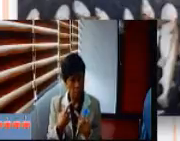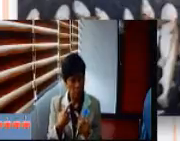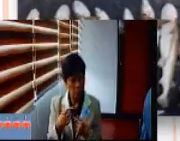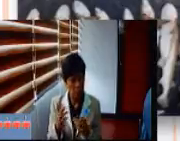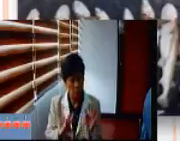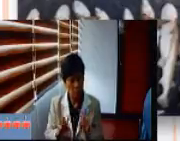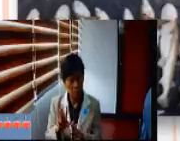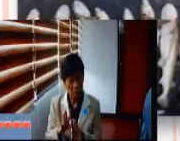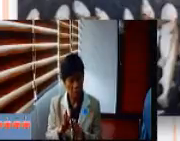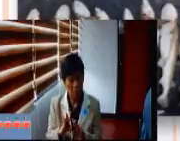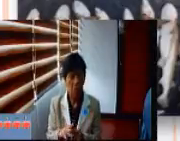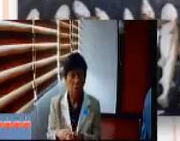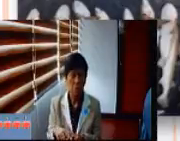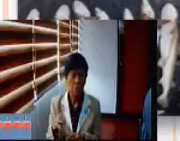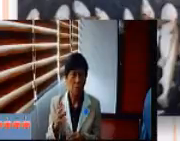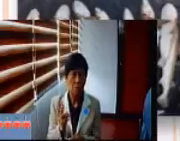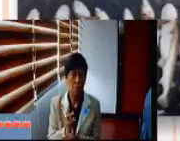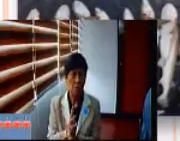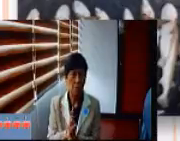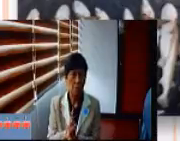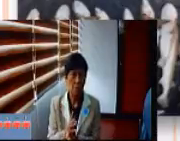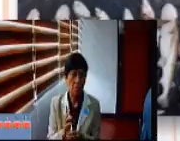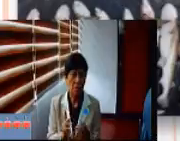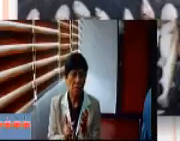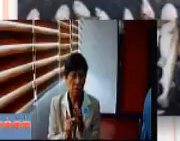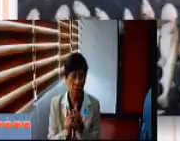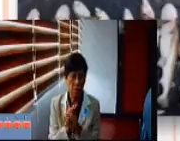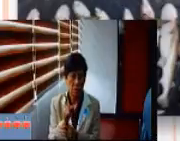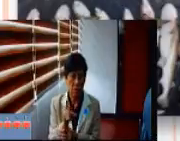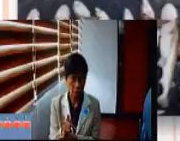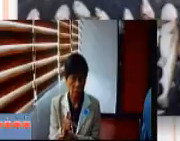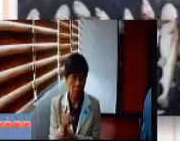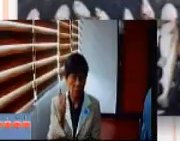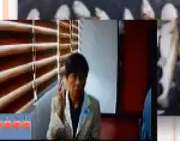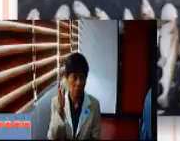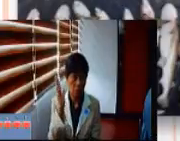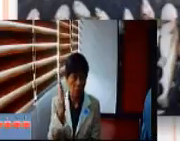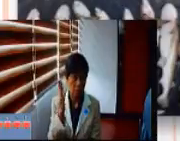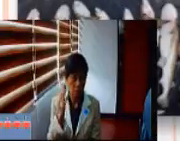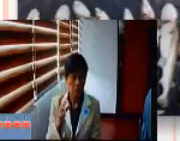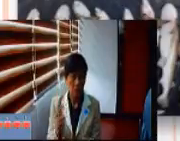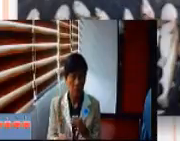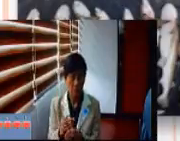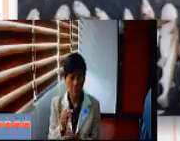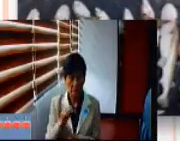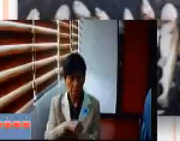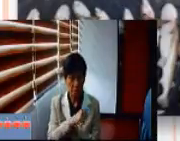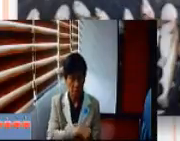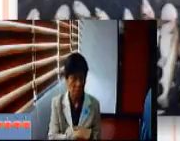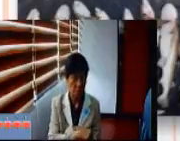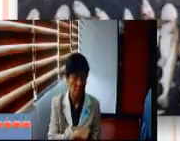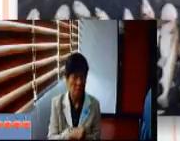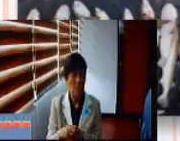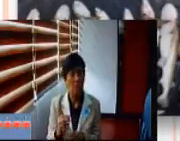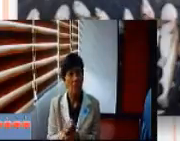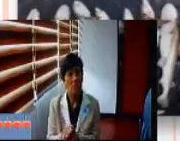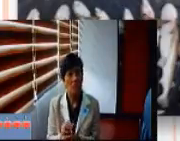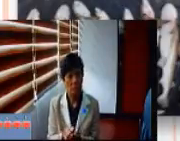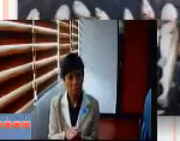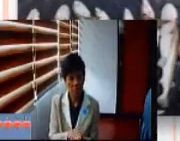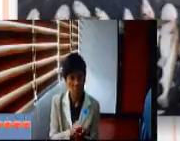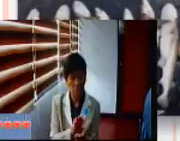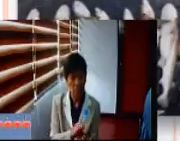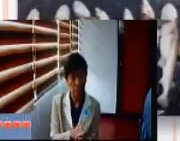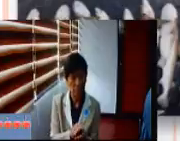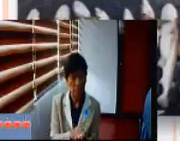Mangroves, you know how many mangrove areas we have. Invertebrates, ito po yung mga shells, no? Yung mga